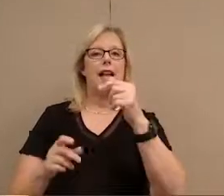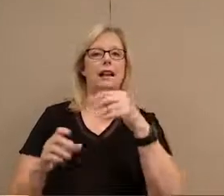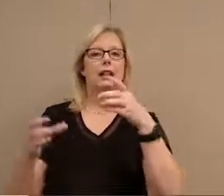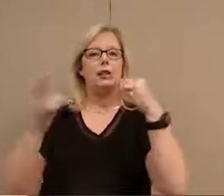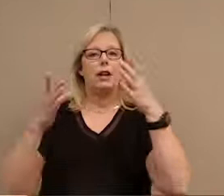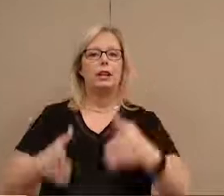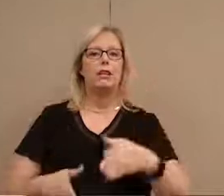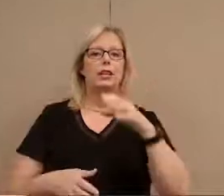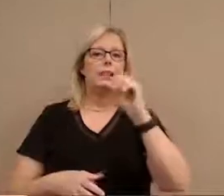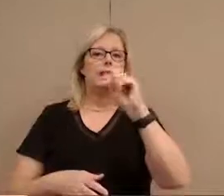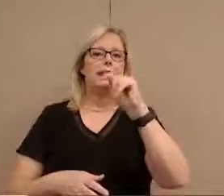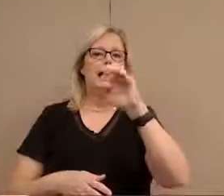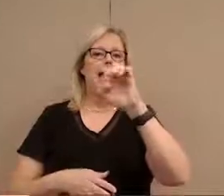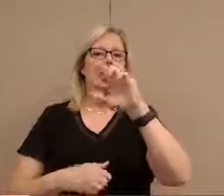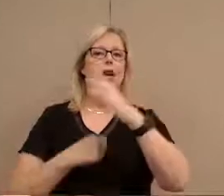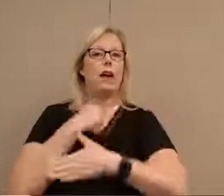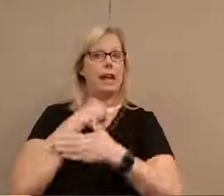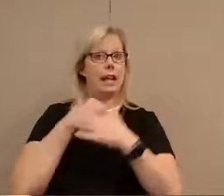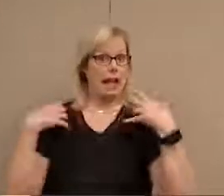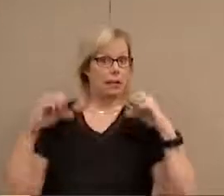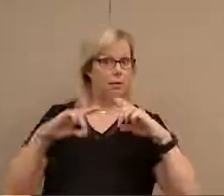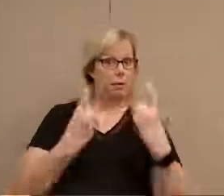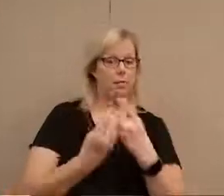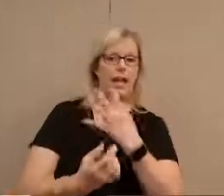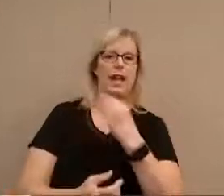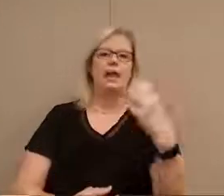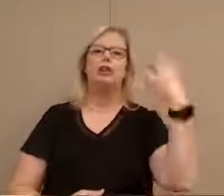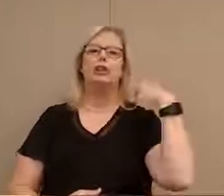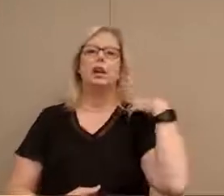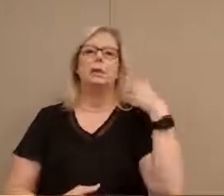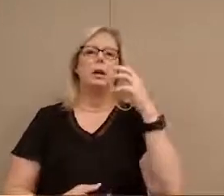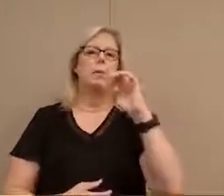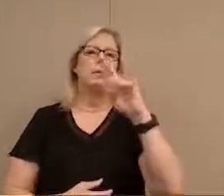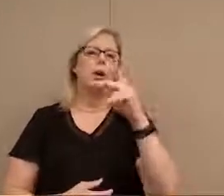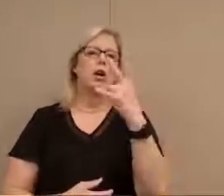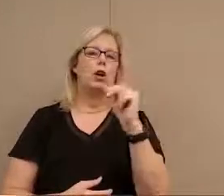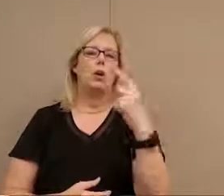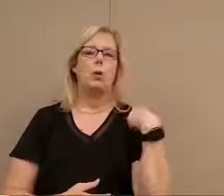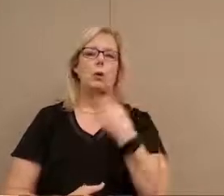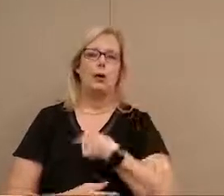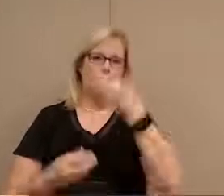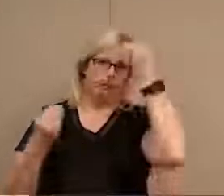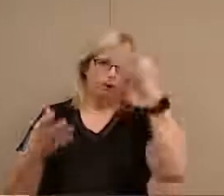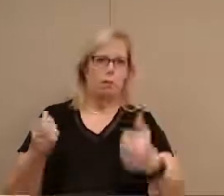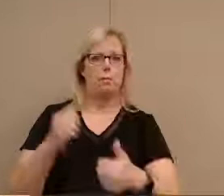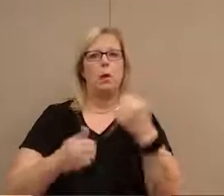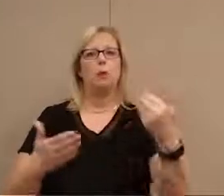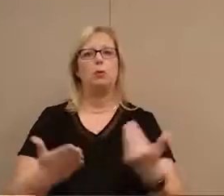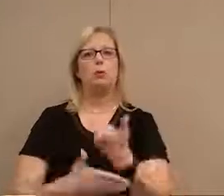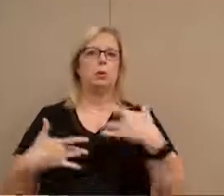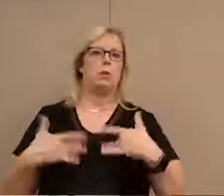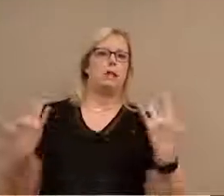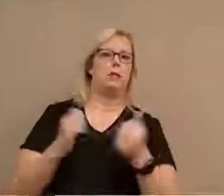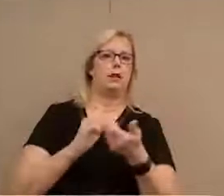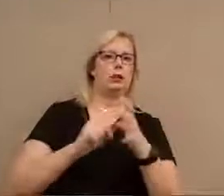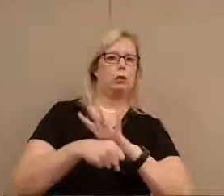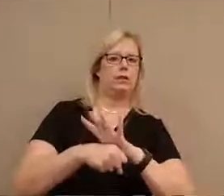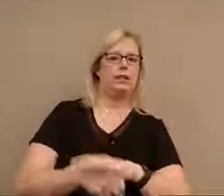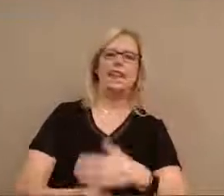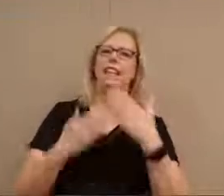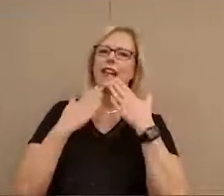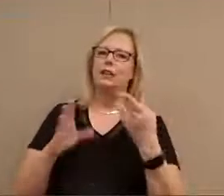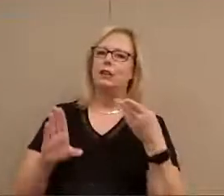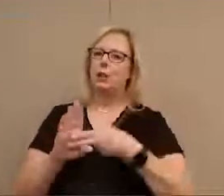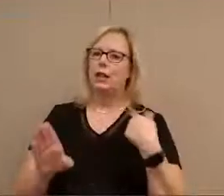director of the St. Clair County Health Department, and Chairman Mark Kern, where we bring you the latest in the COVID numbers. Mila, thanks for joining us this